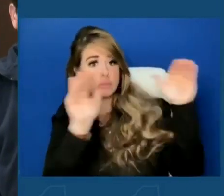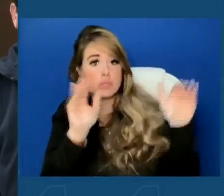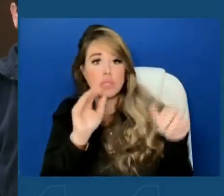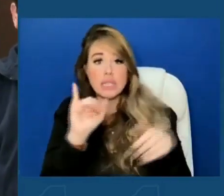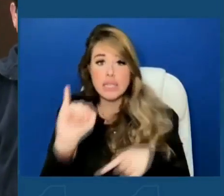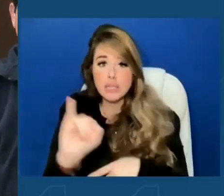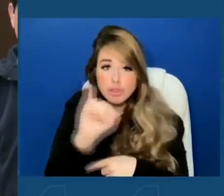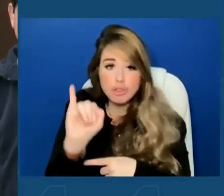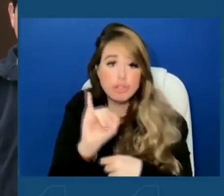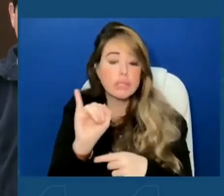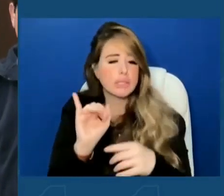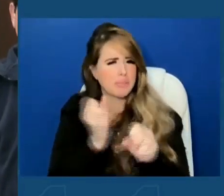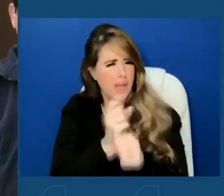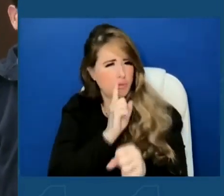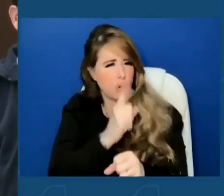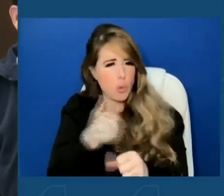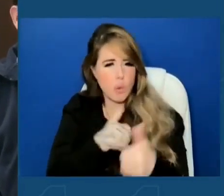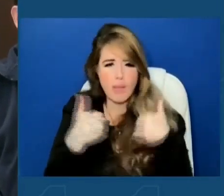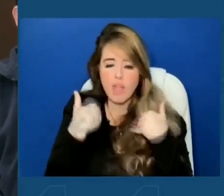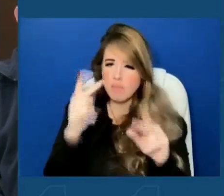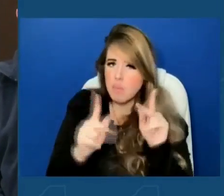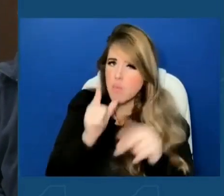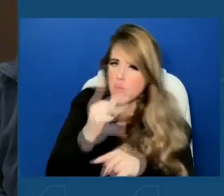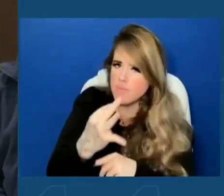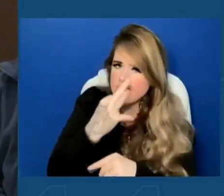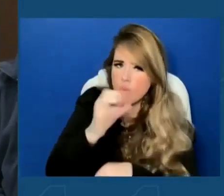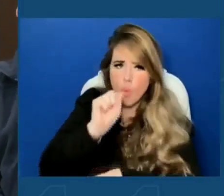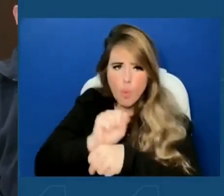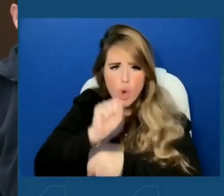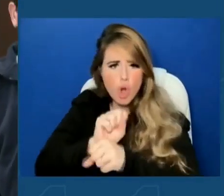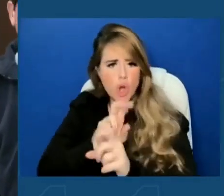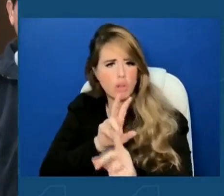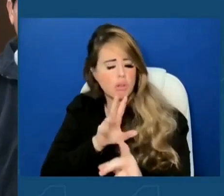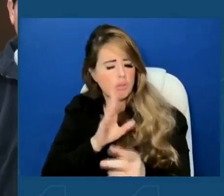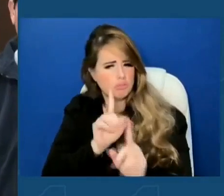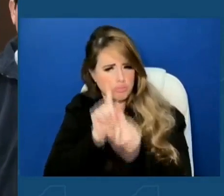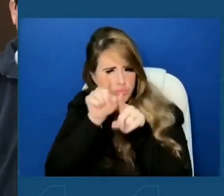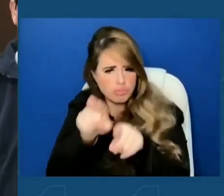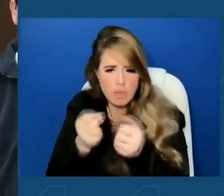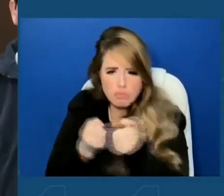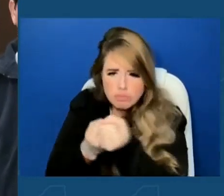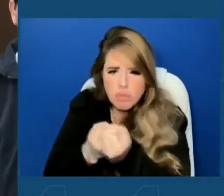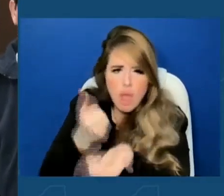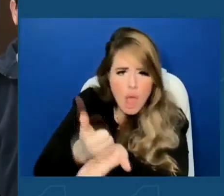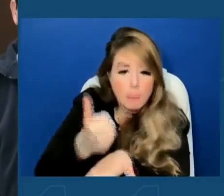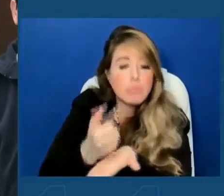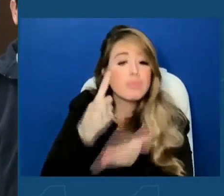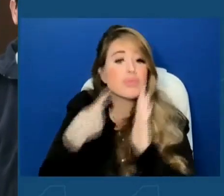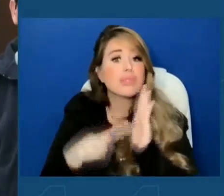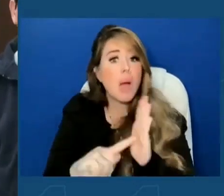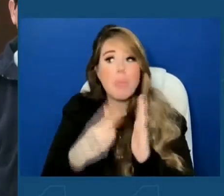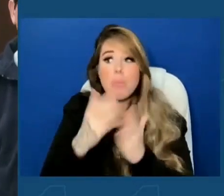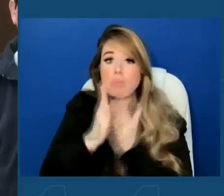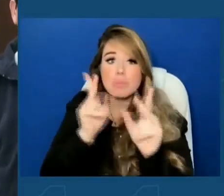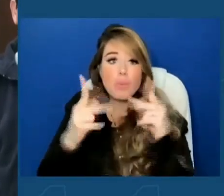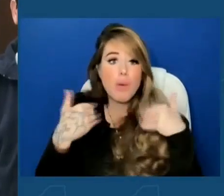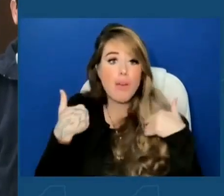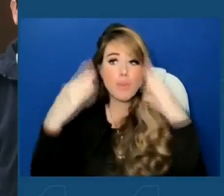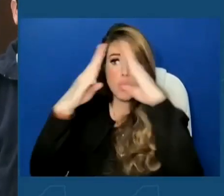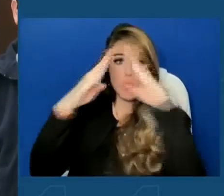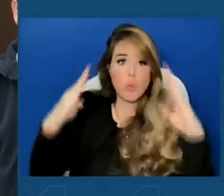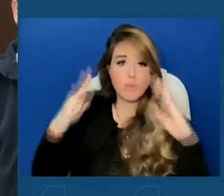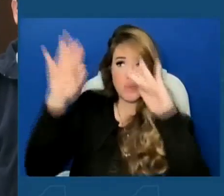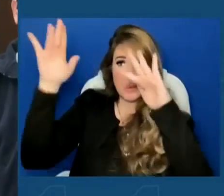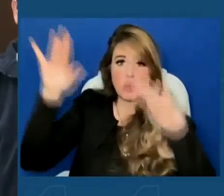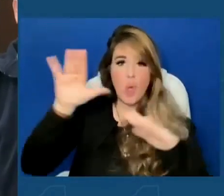claims adjusters on the ground to help people who've had damage, whether it's the weight of snow on their roofs, whether it's water damage in places like